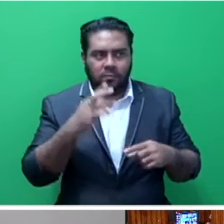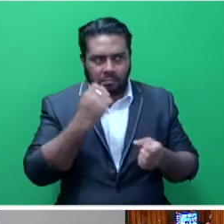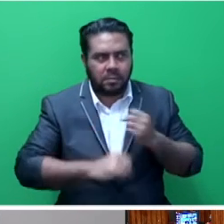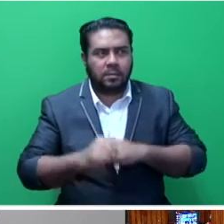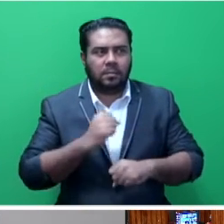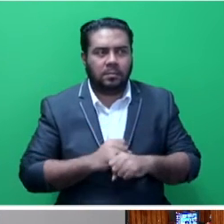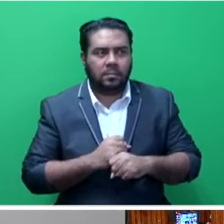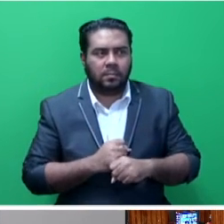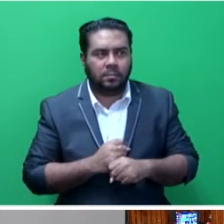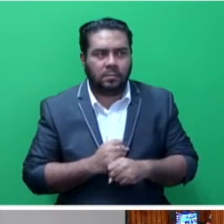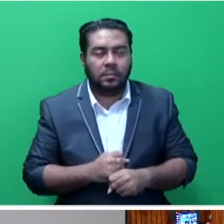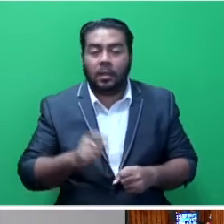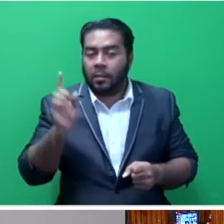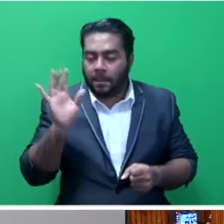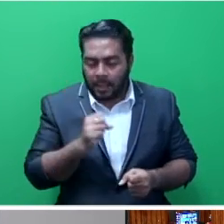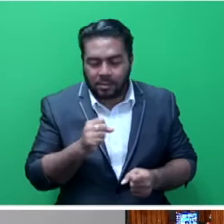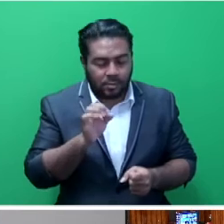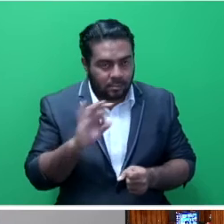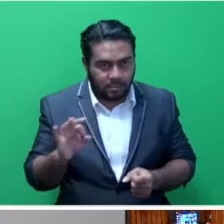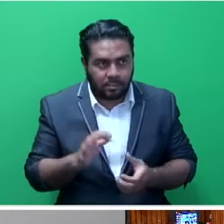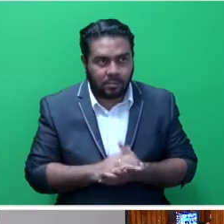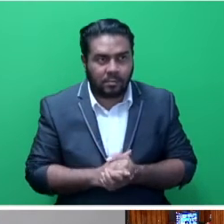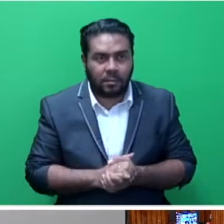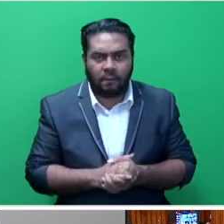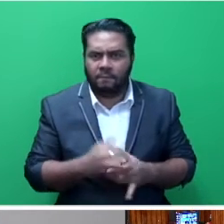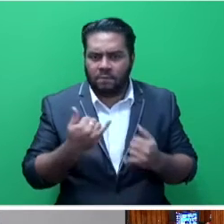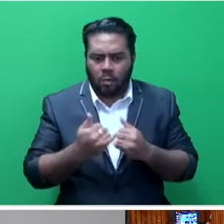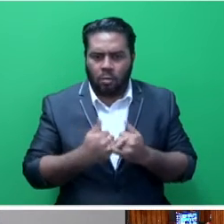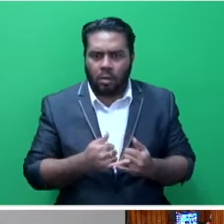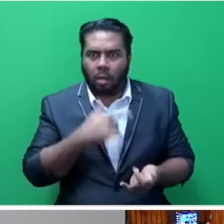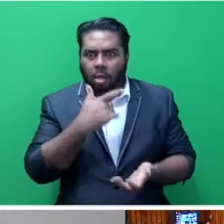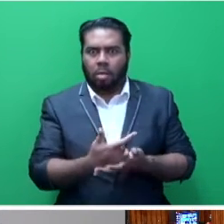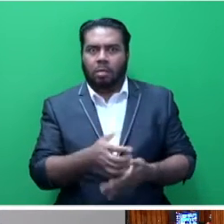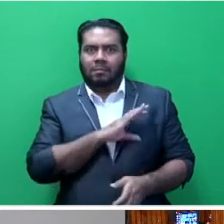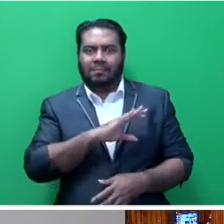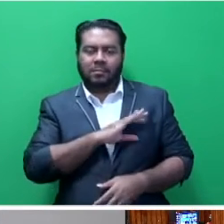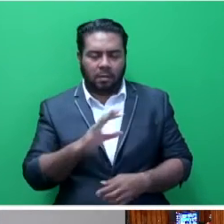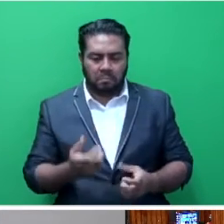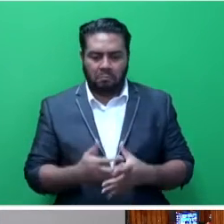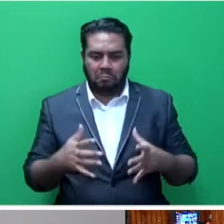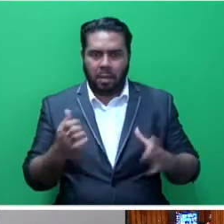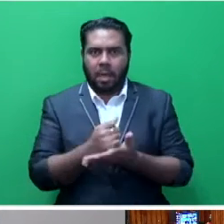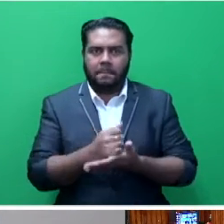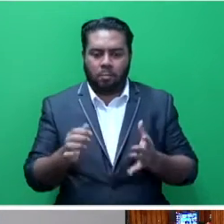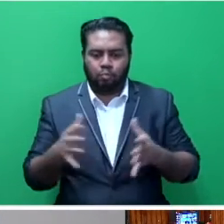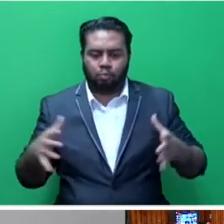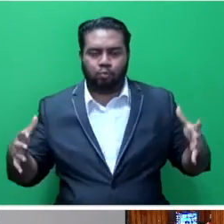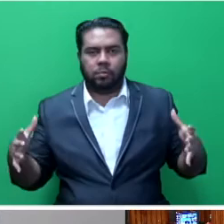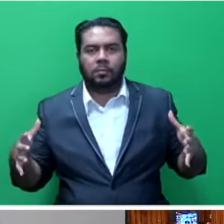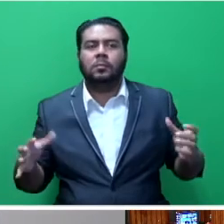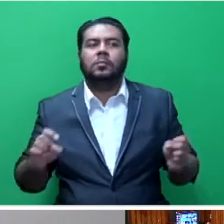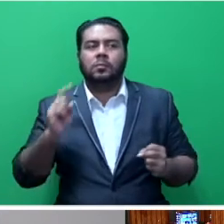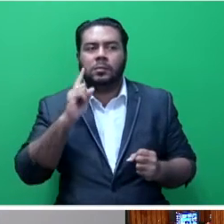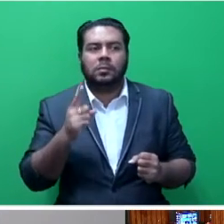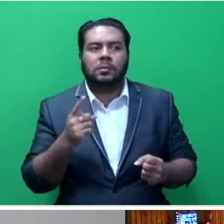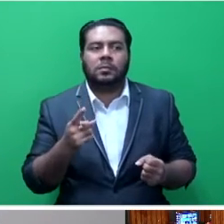so we must not be very alarmed when there's a huge number. What we must be looking at is the numbers in which